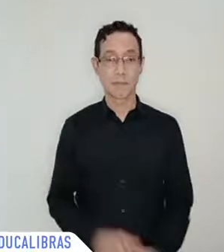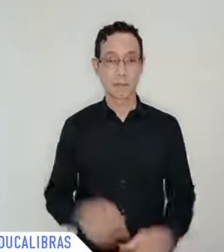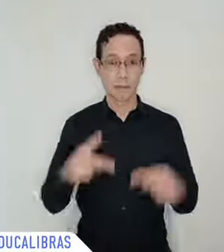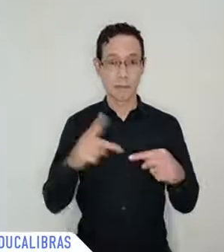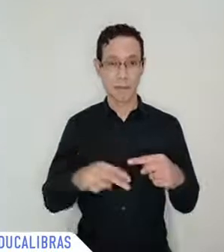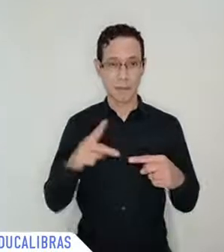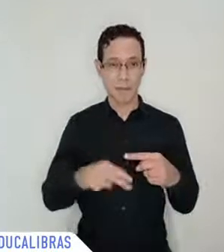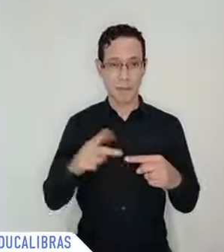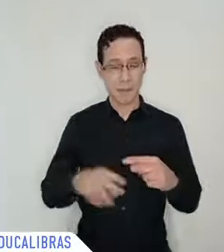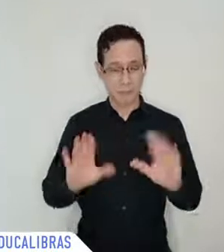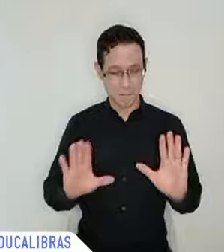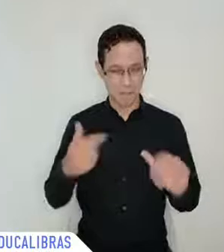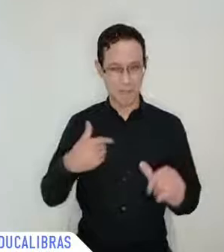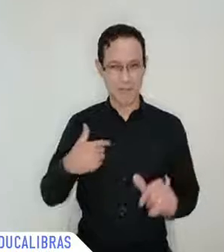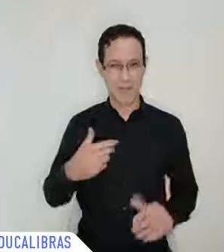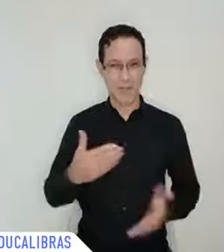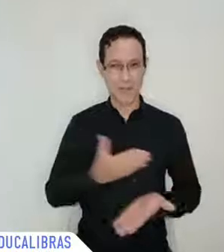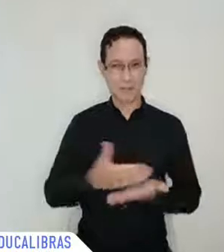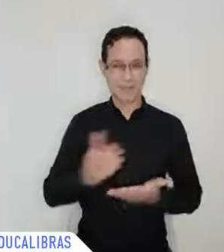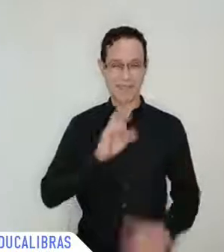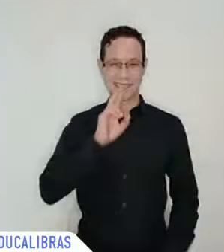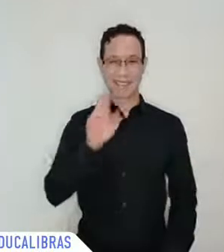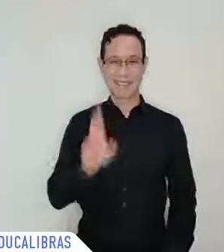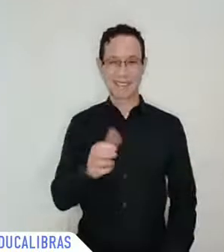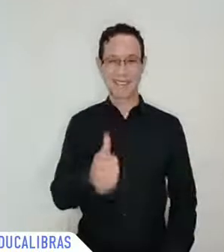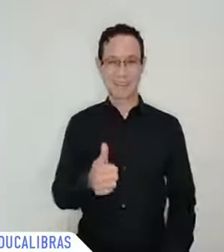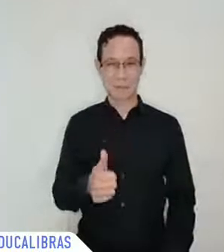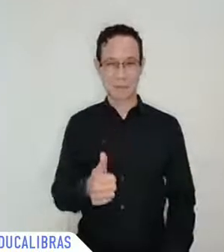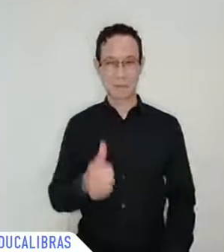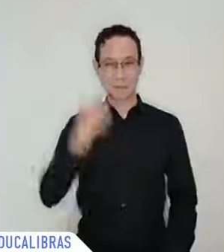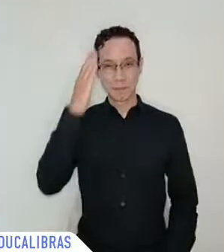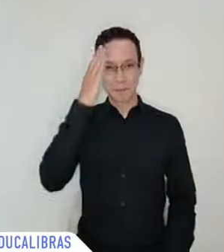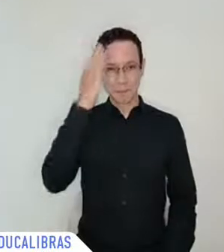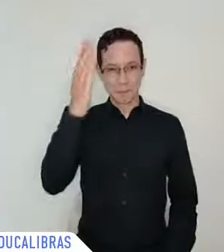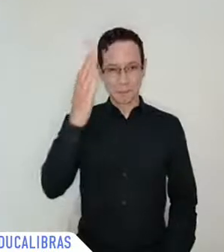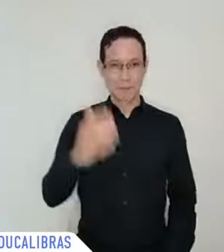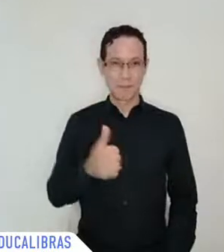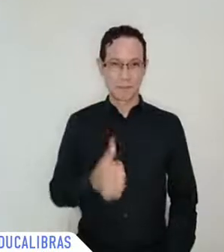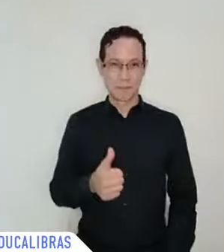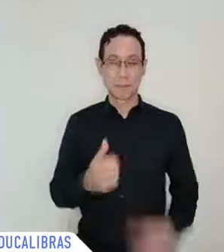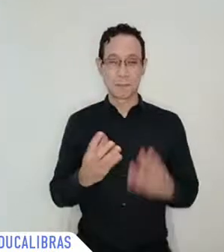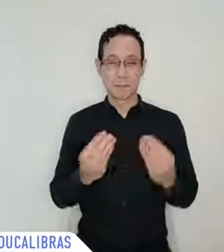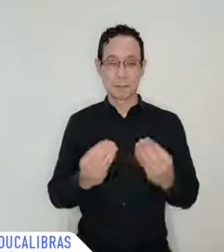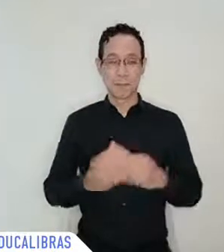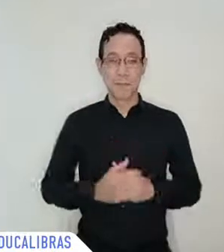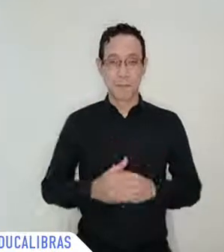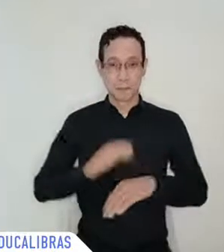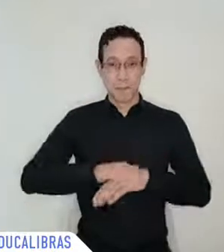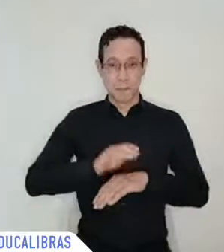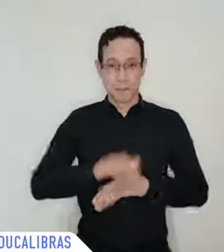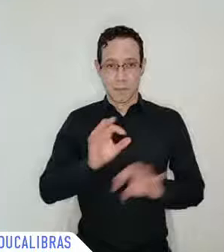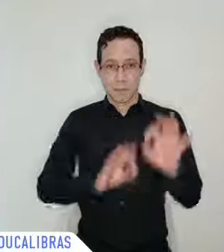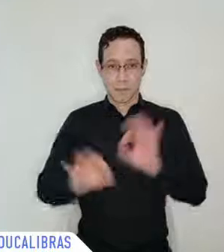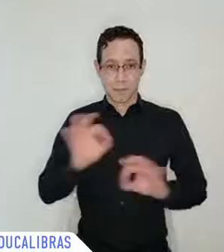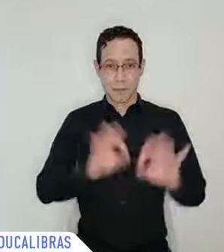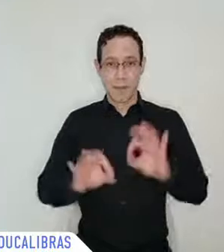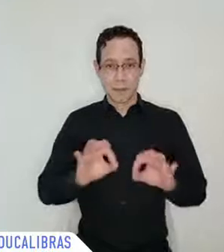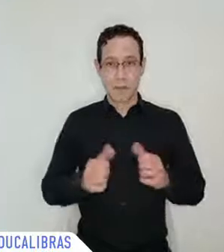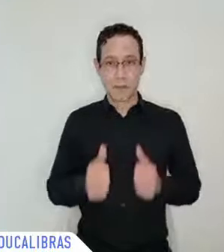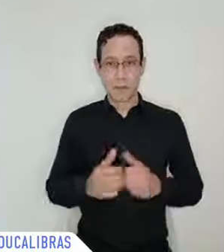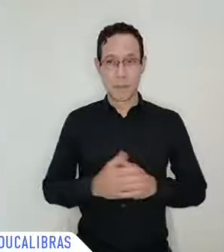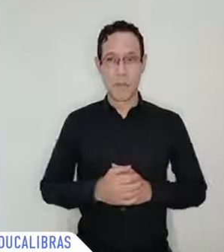I was unable to listen to you due to connecting problems, but I would like to, first of all, thank